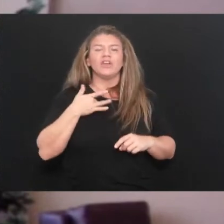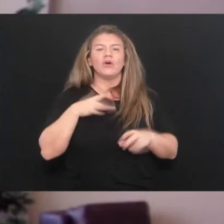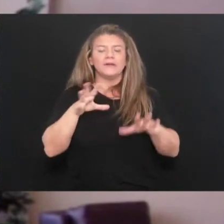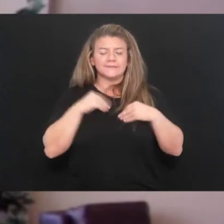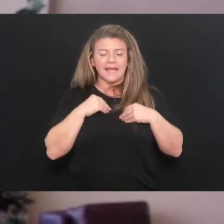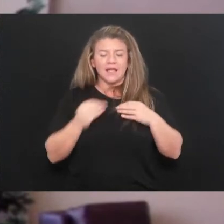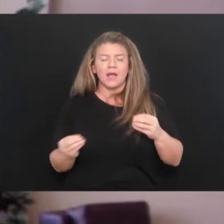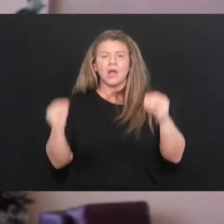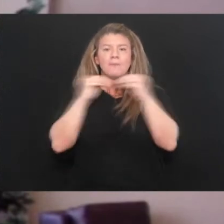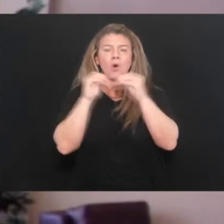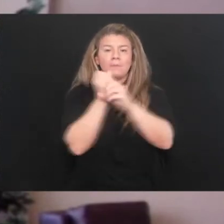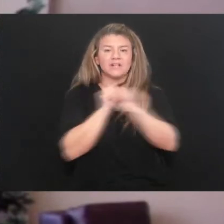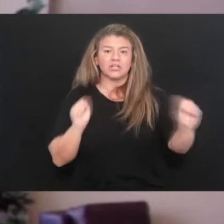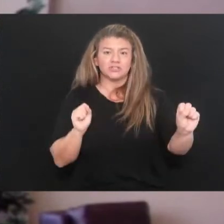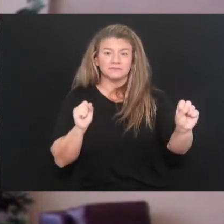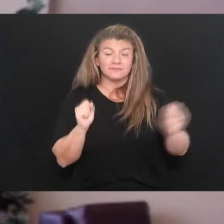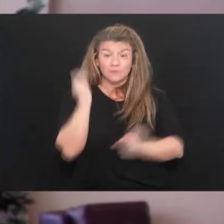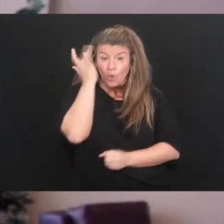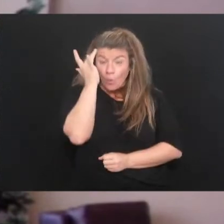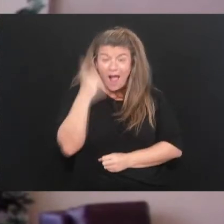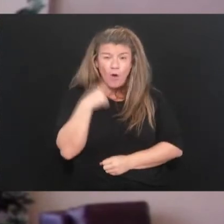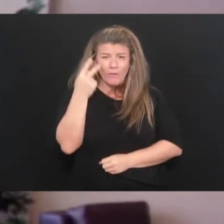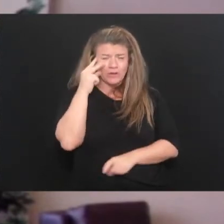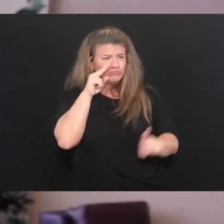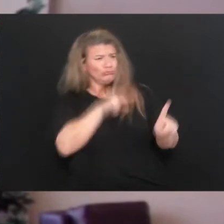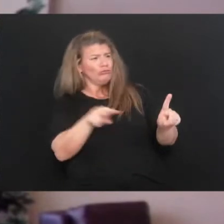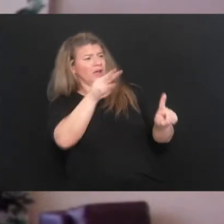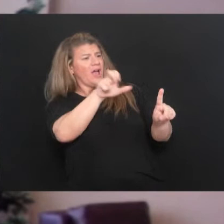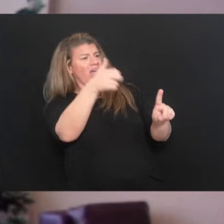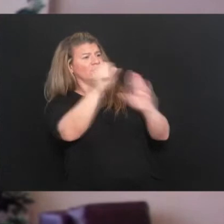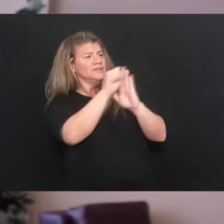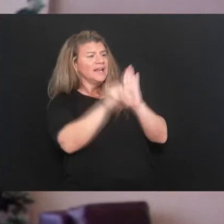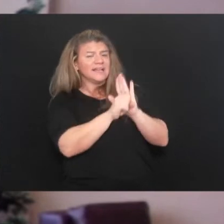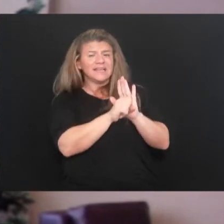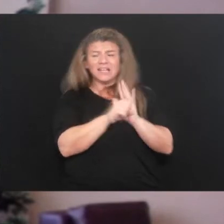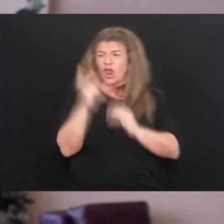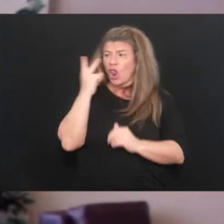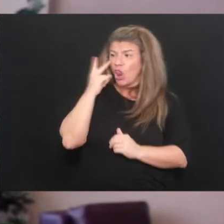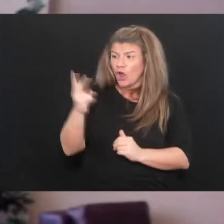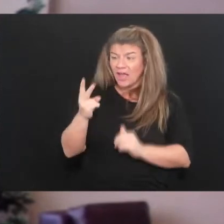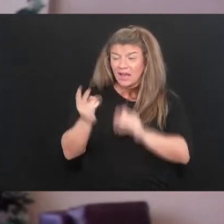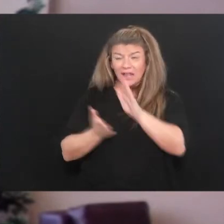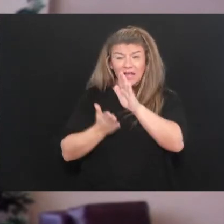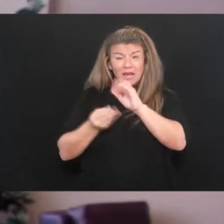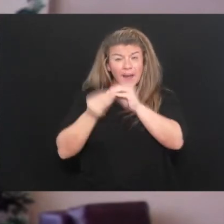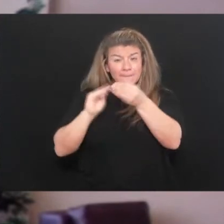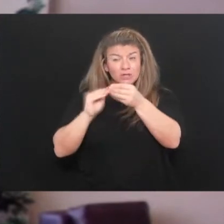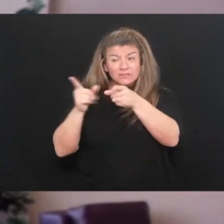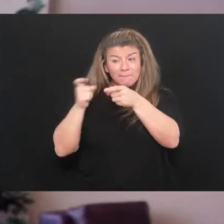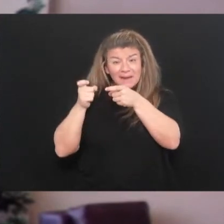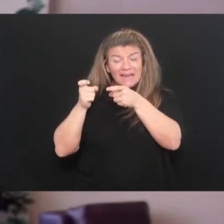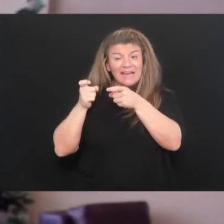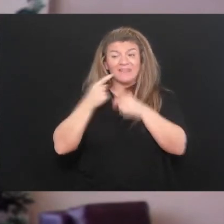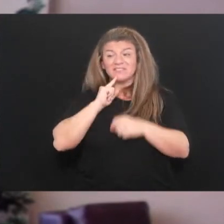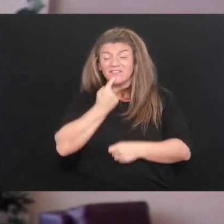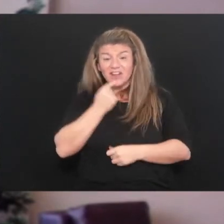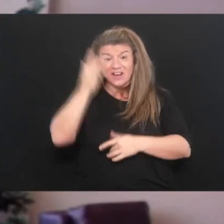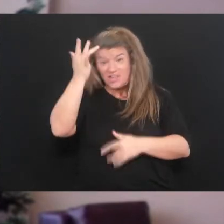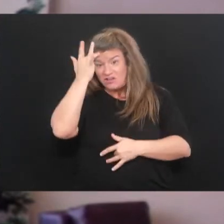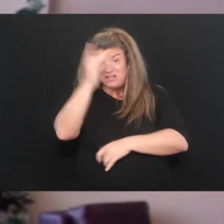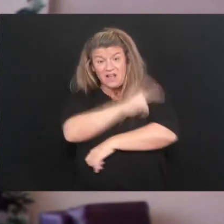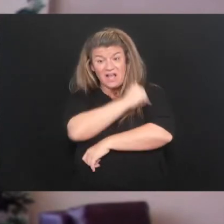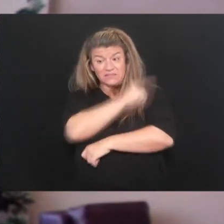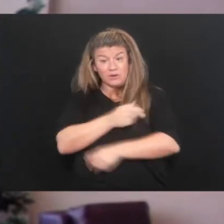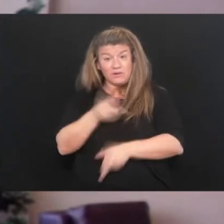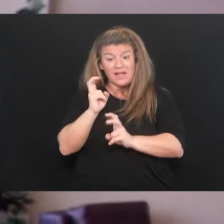now, because we know, looking at other states and looking at the rate of speed of severe illness and hospitalizations,